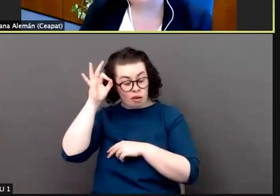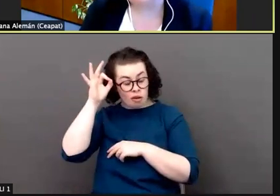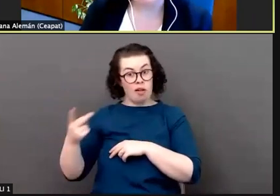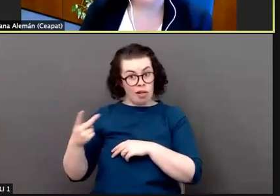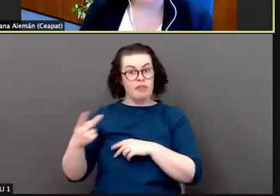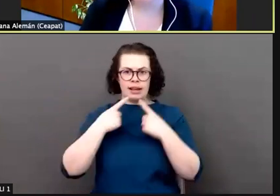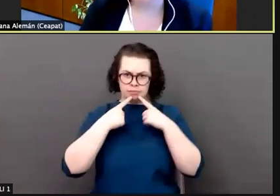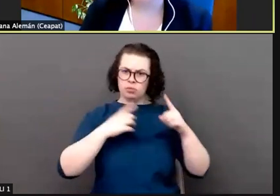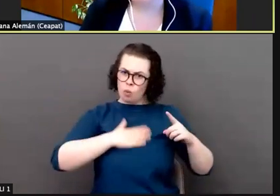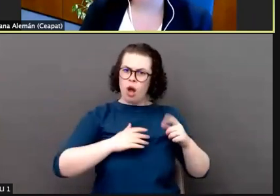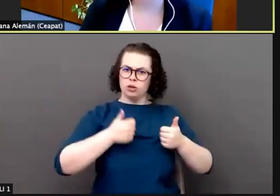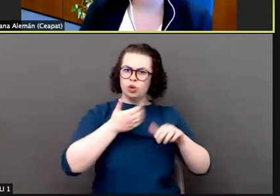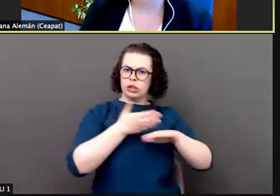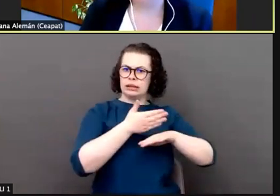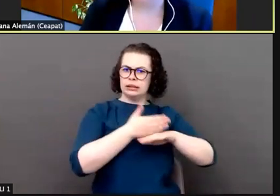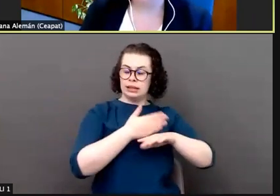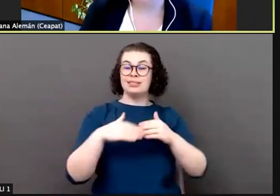2014-23 EU and